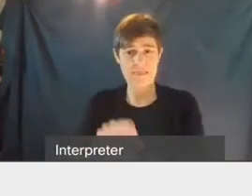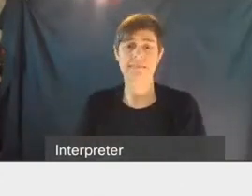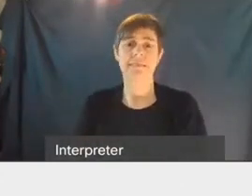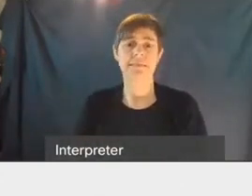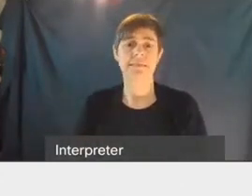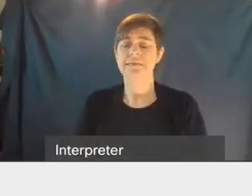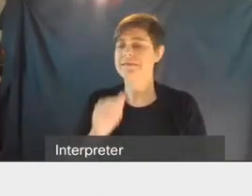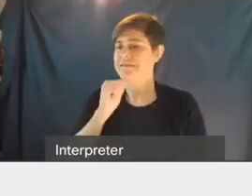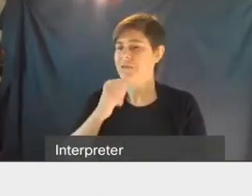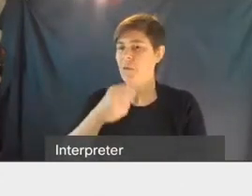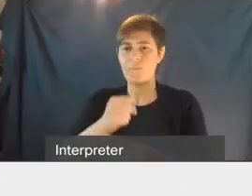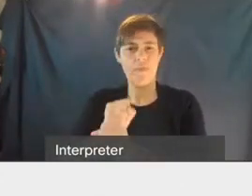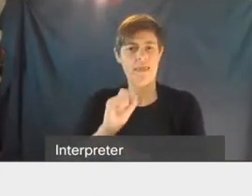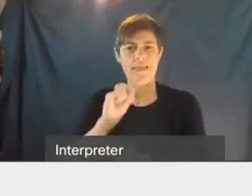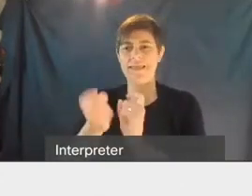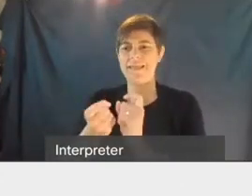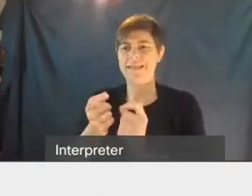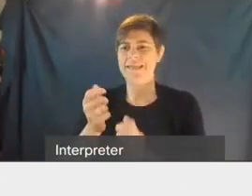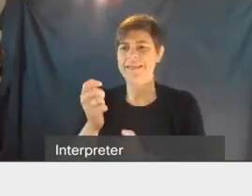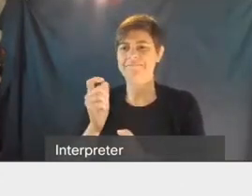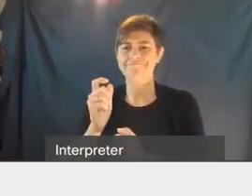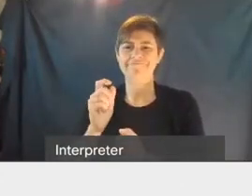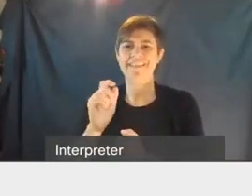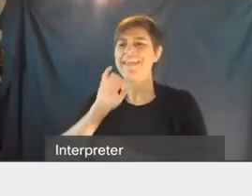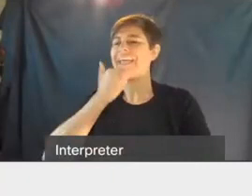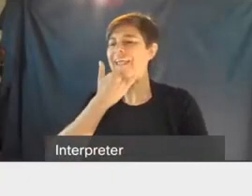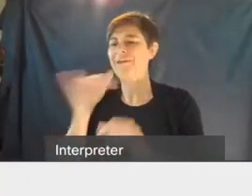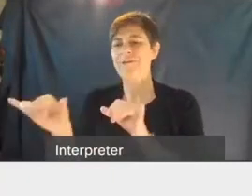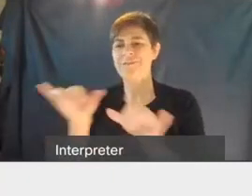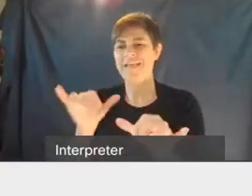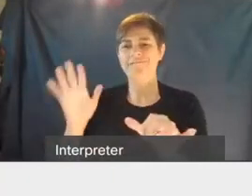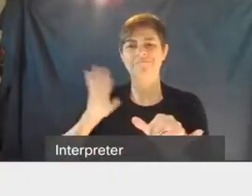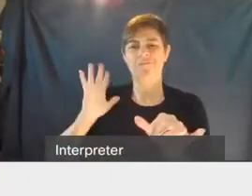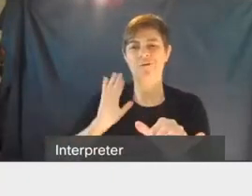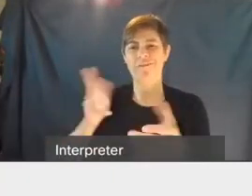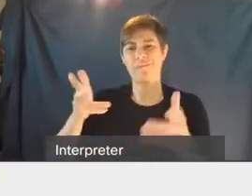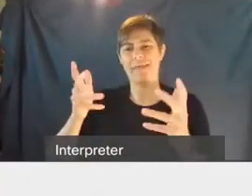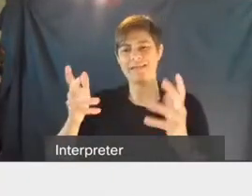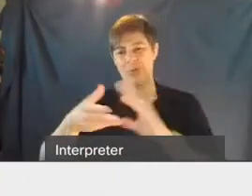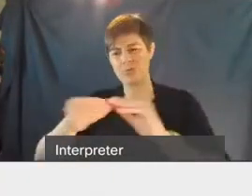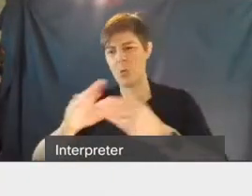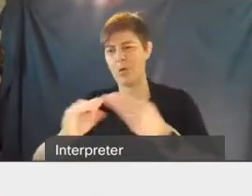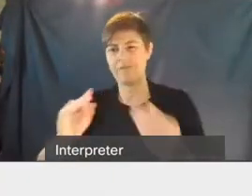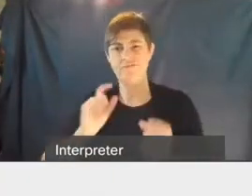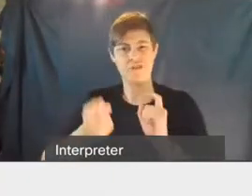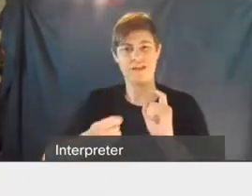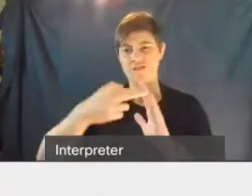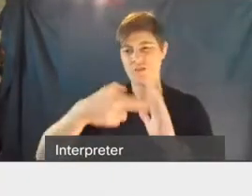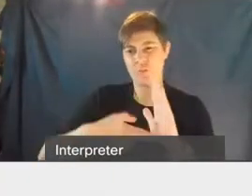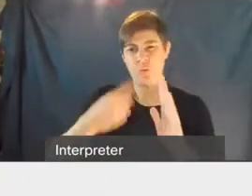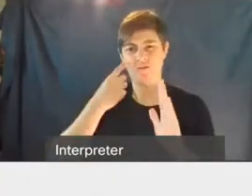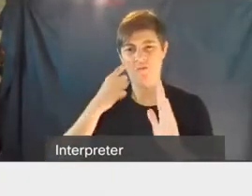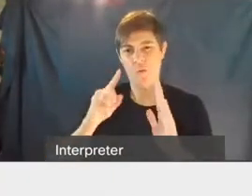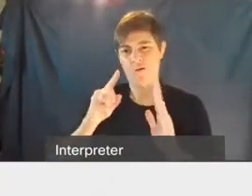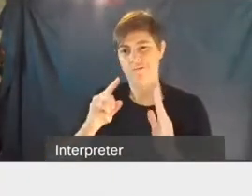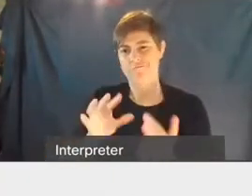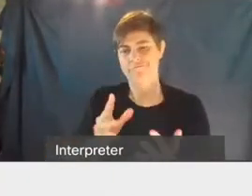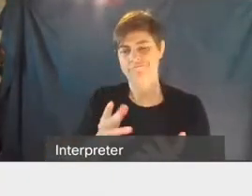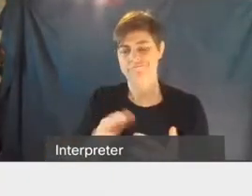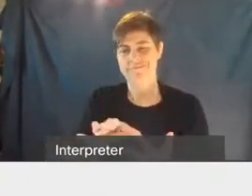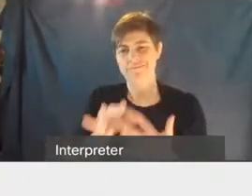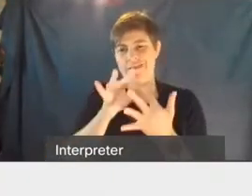Wilt Chamberlain errors. I expect the result of your work, and I have high standards for every one of you. I was a